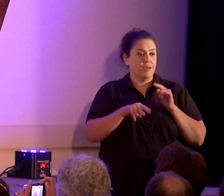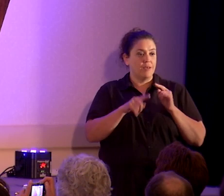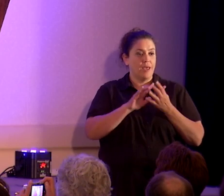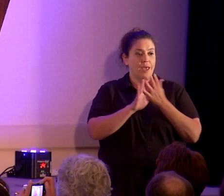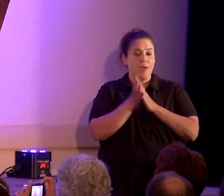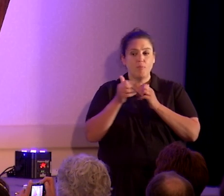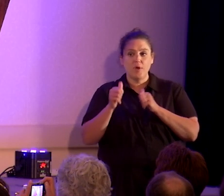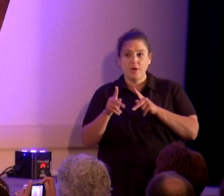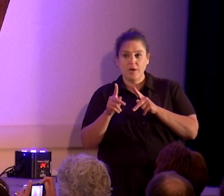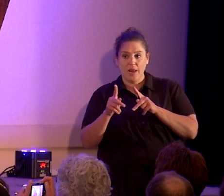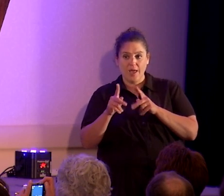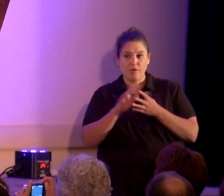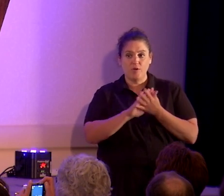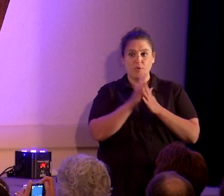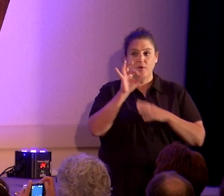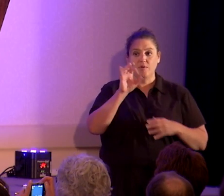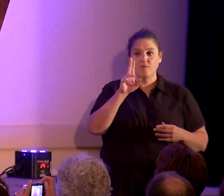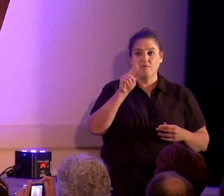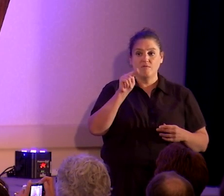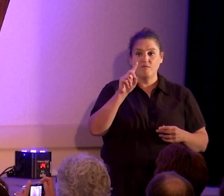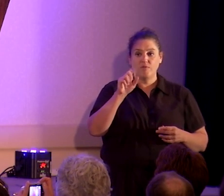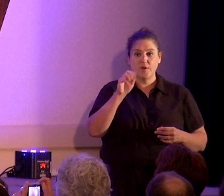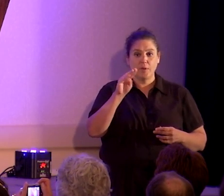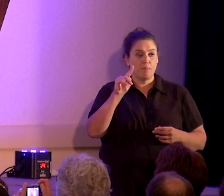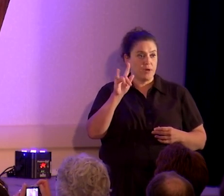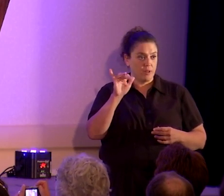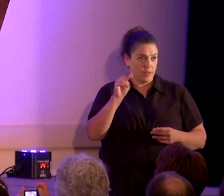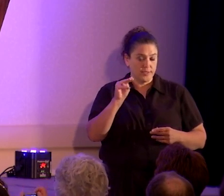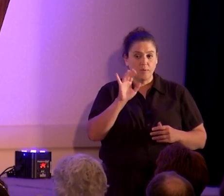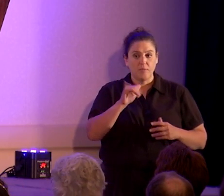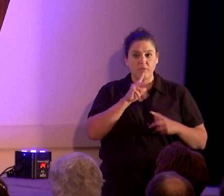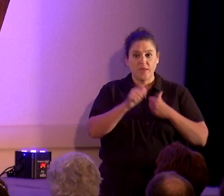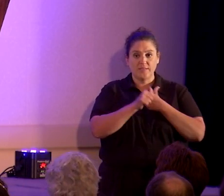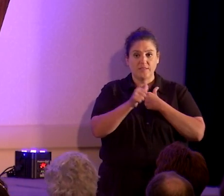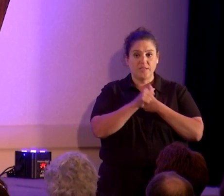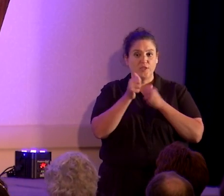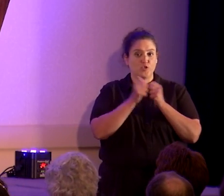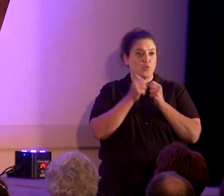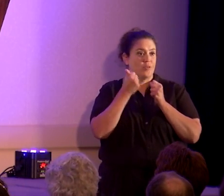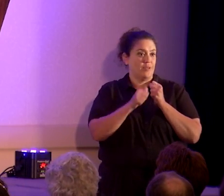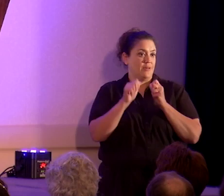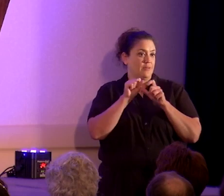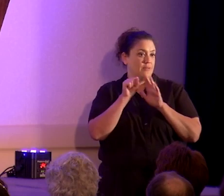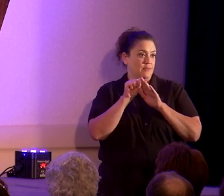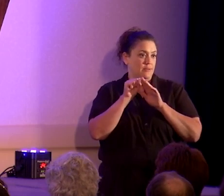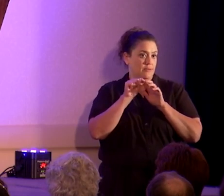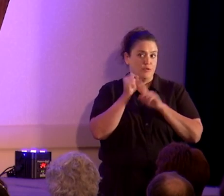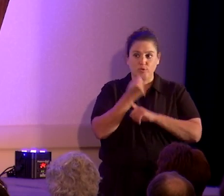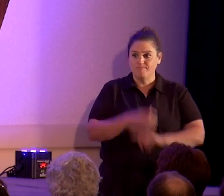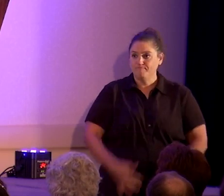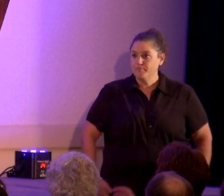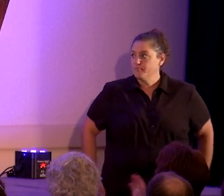allowed to devolve into fundamentalism, because that is always a danger with any sort of belief system. So.